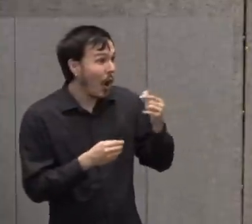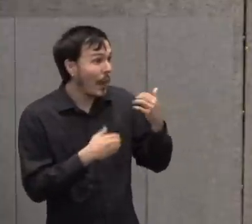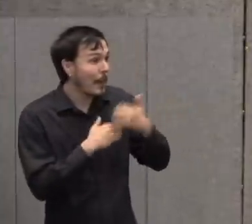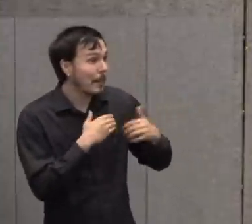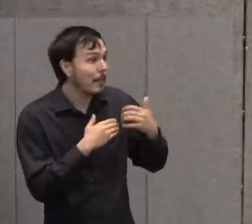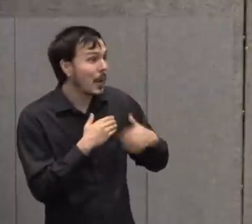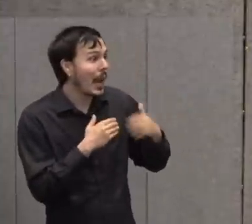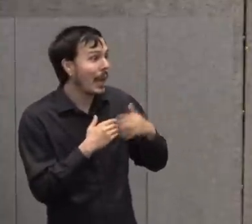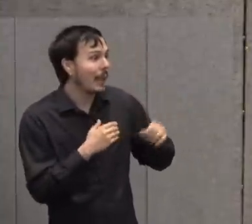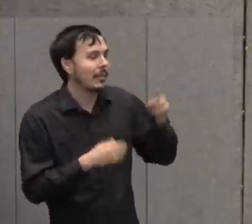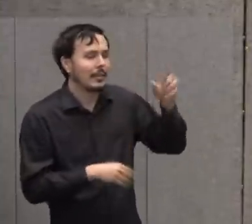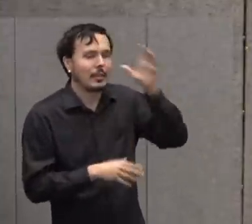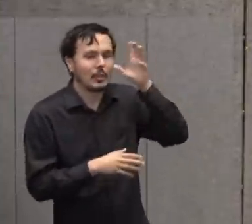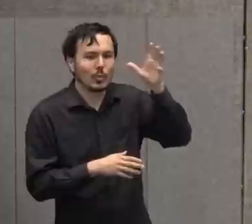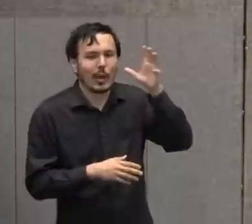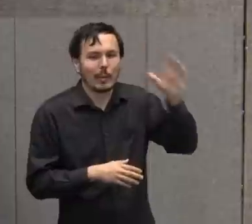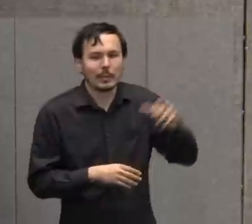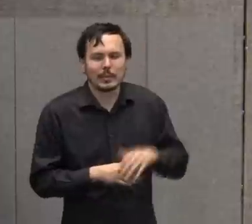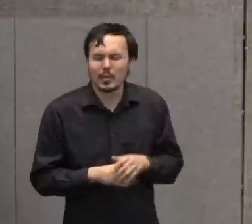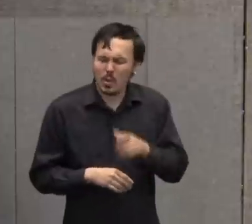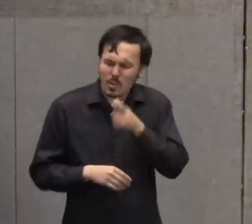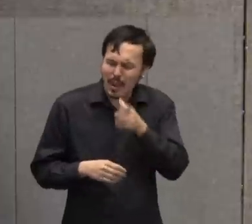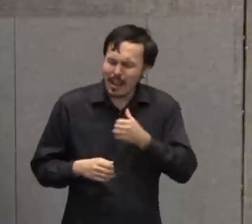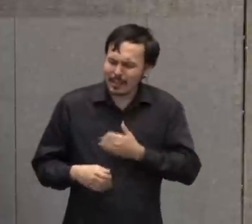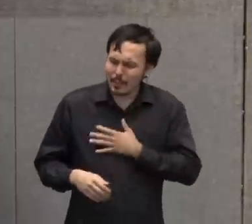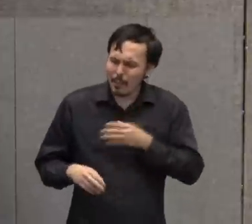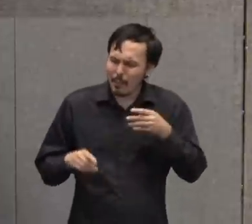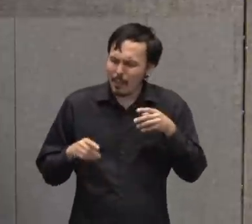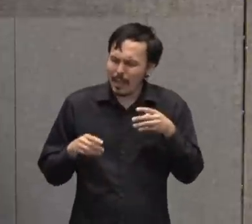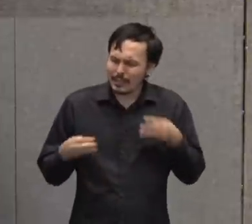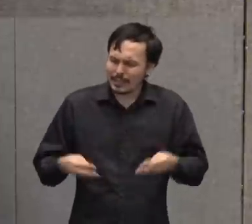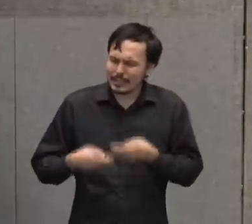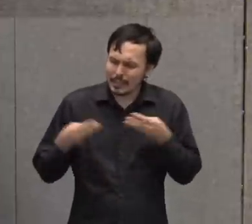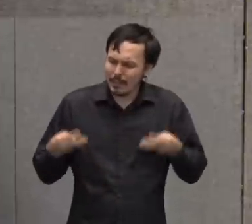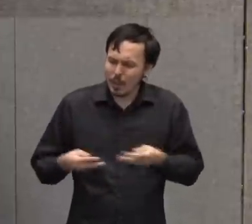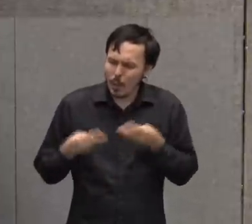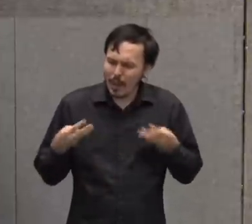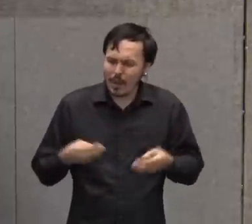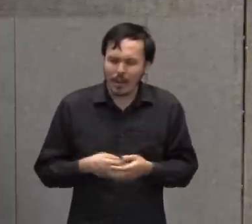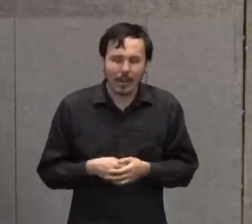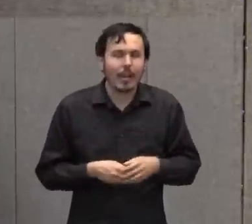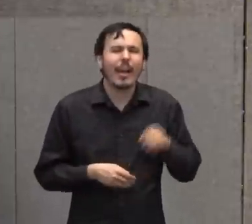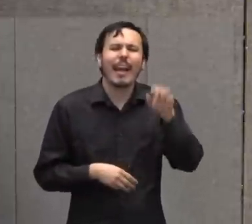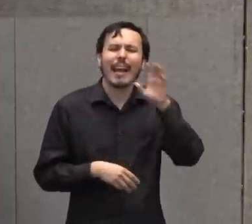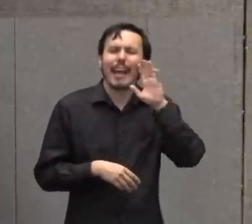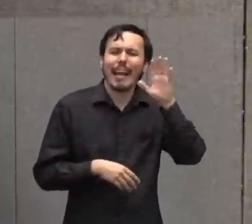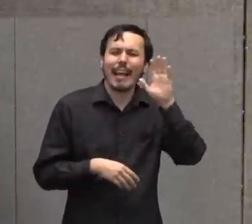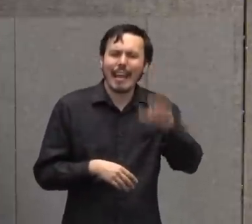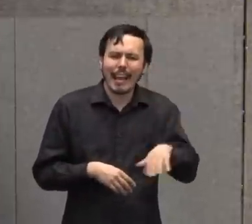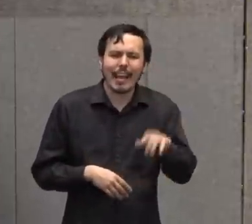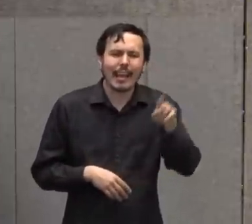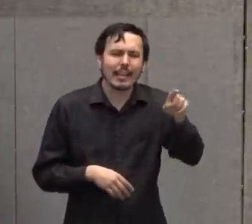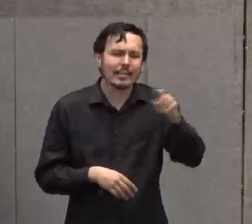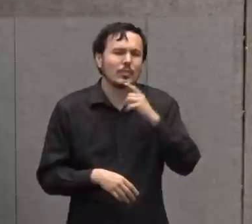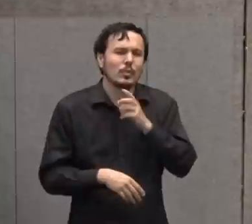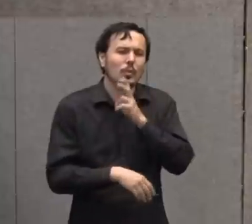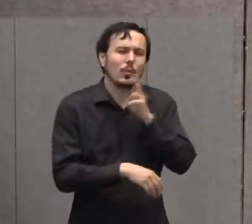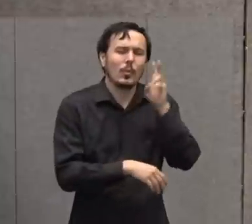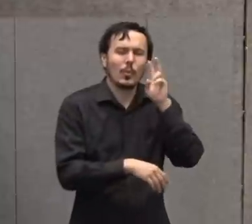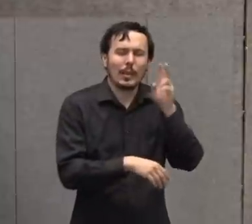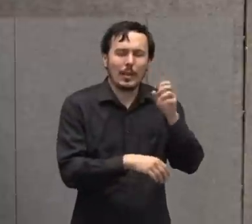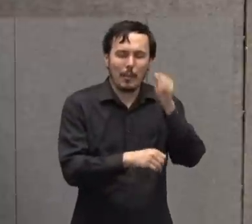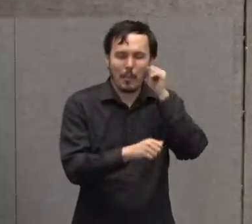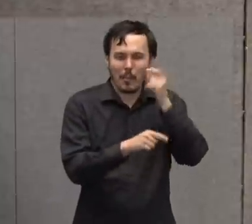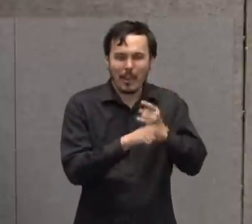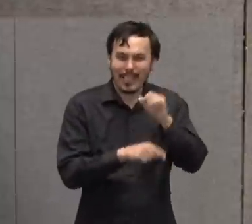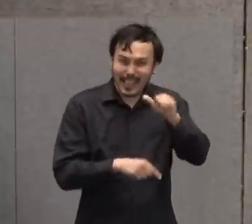"Who got my silverware?" asked Mr. Comfort's father. "Hey," Mrs. Comfort's brother's daughter's son said to his twin brother, "that's my